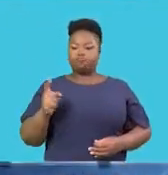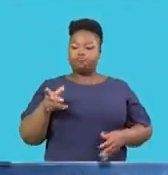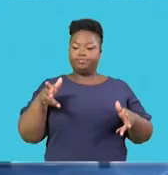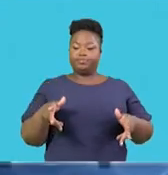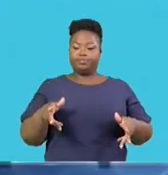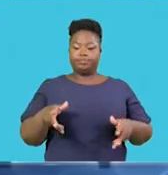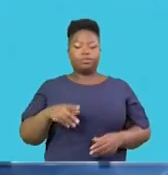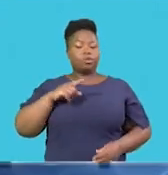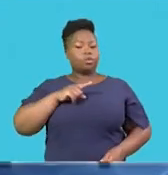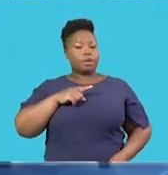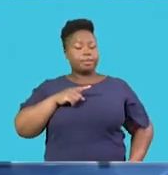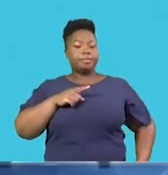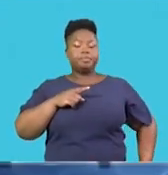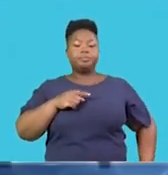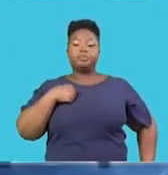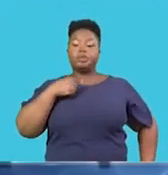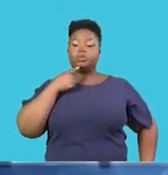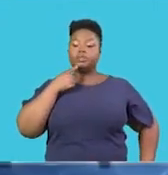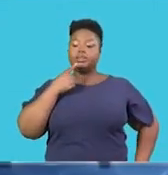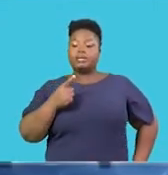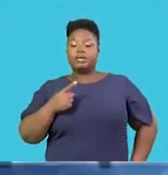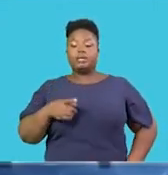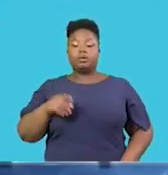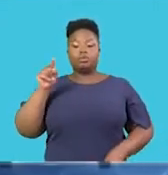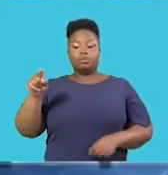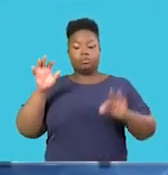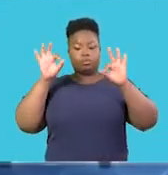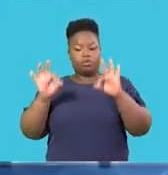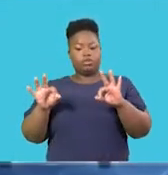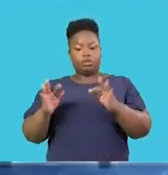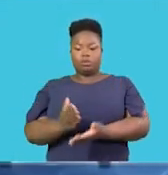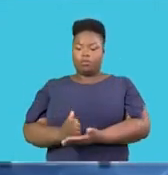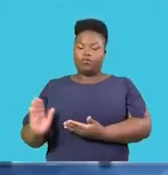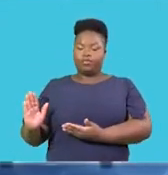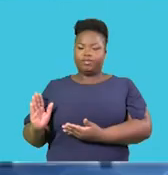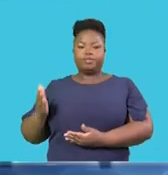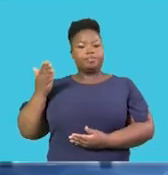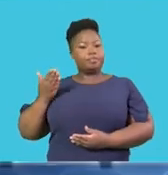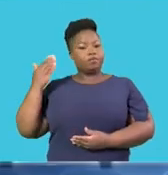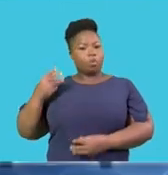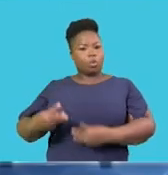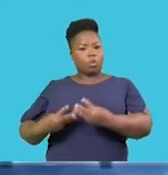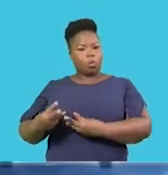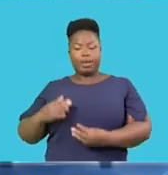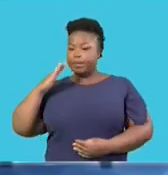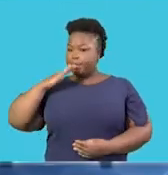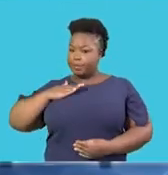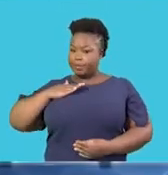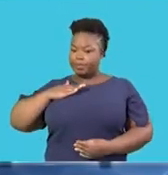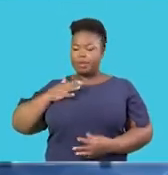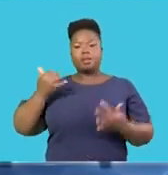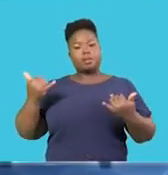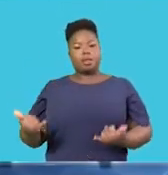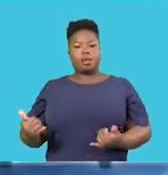to say I'm removing you officially from the list of the